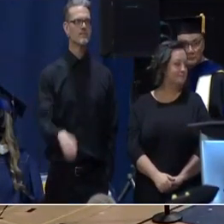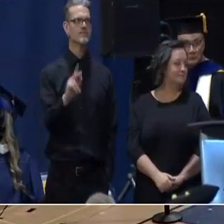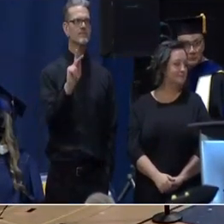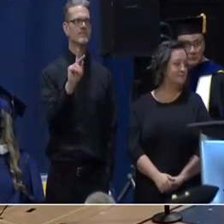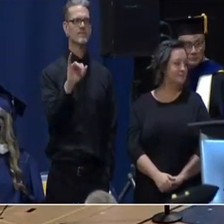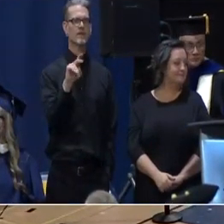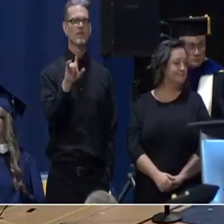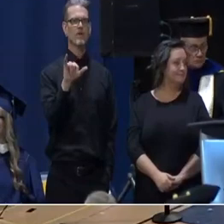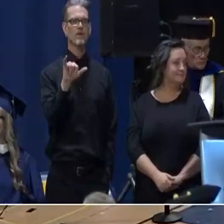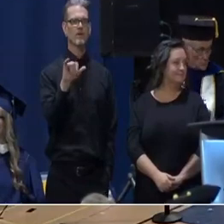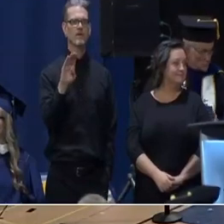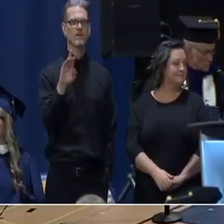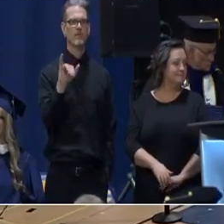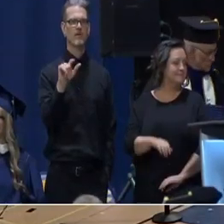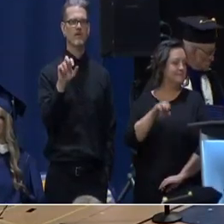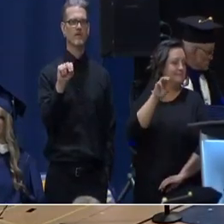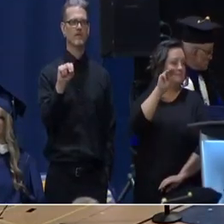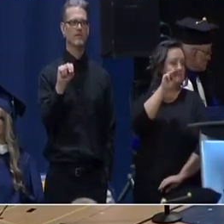Kimberly Britton.